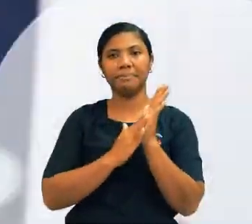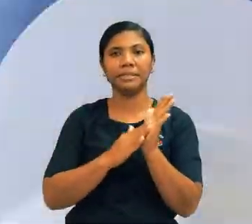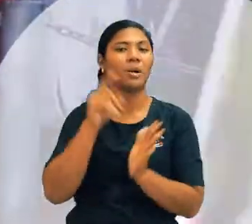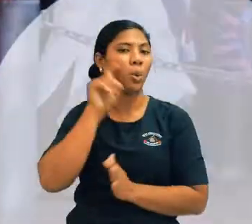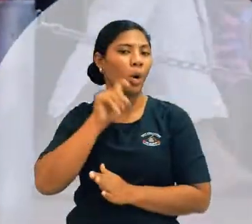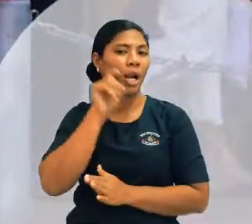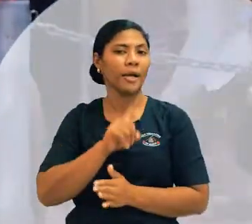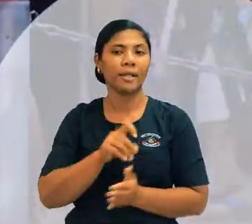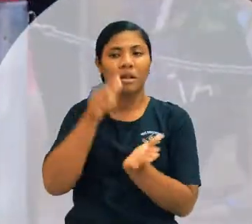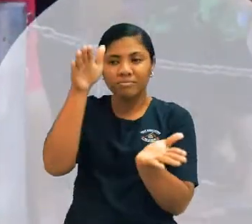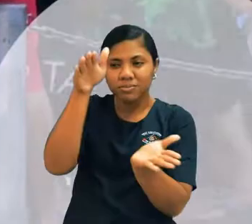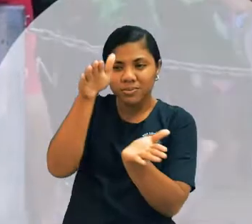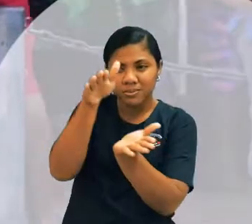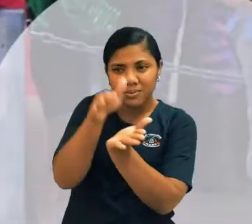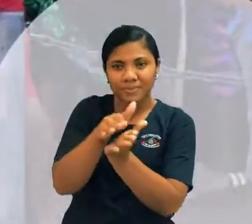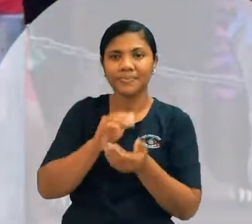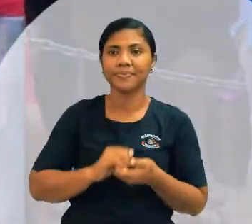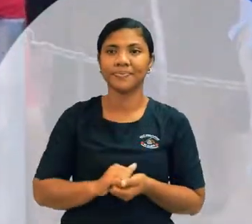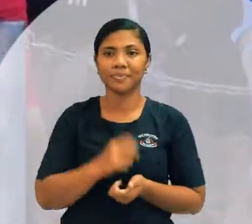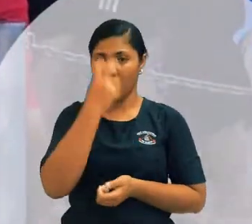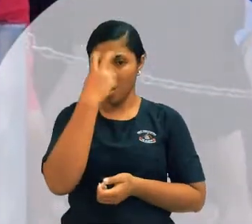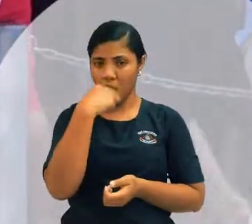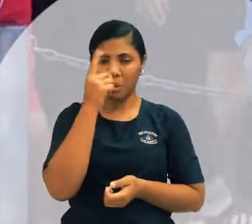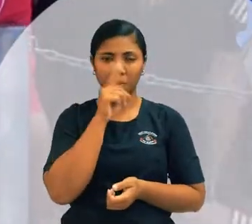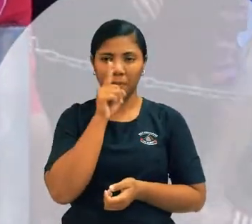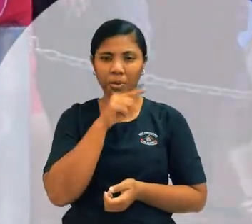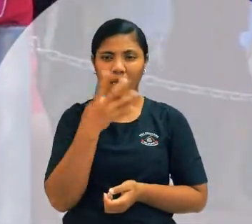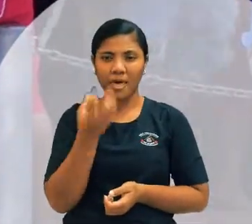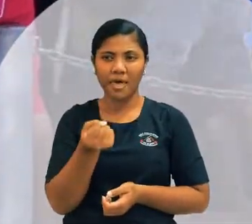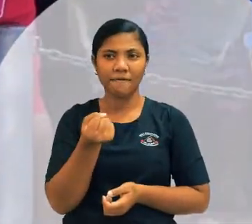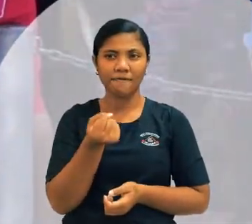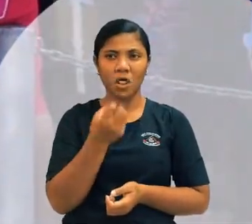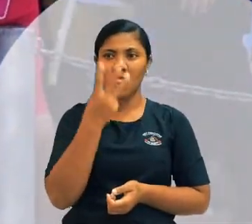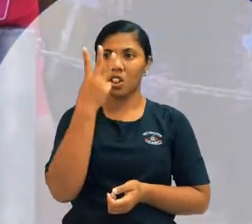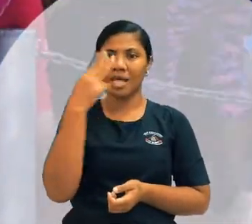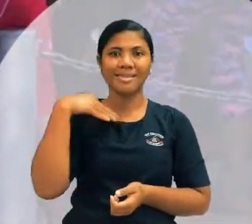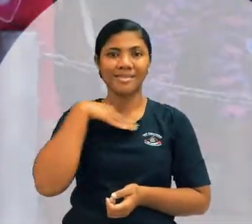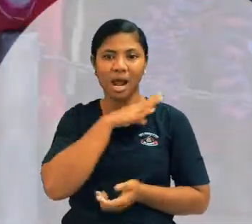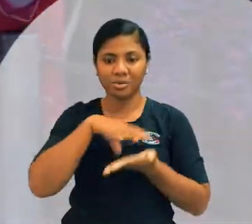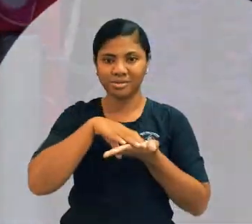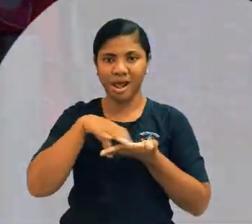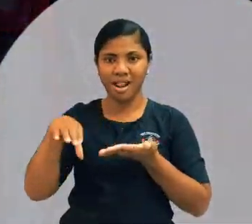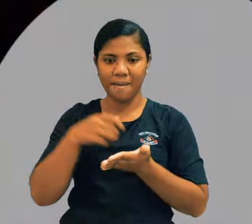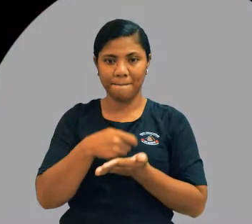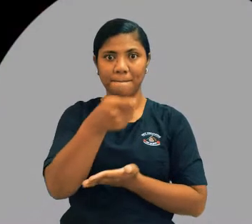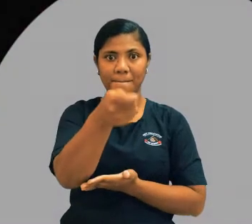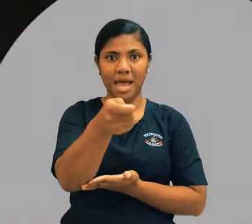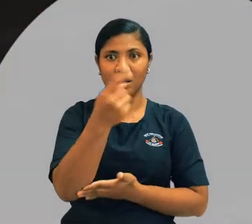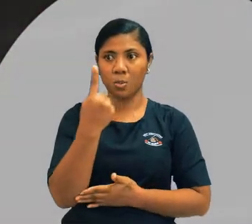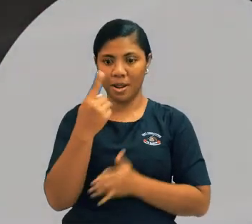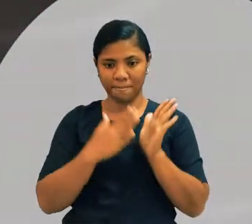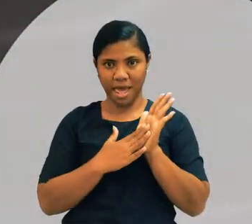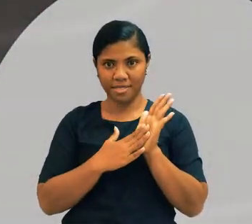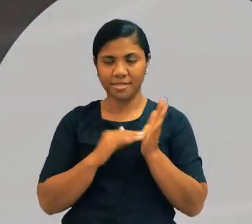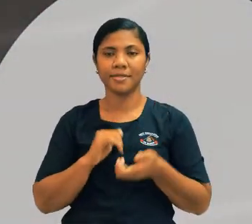To supplement families' income to cover costs of living, Samoans are turning more and more to their relatives who live abroad, primarily